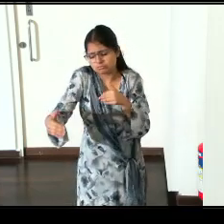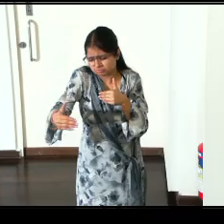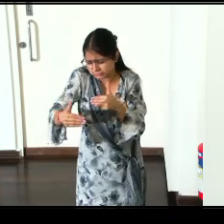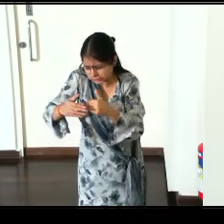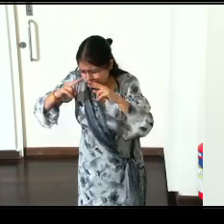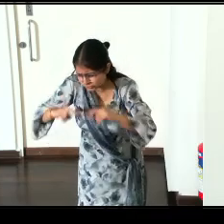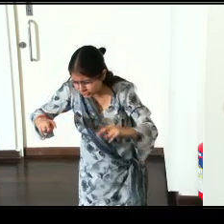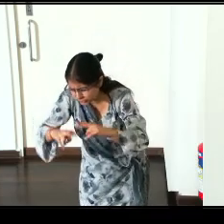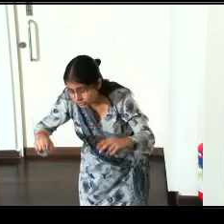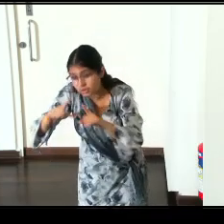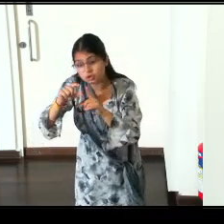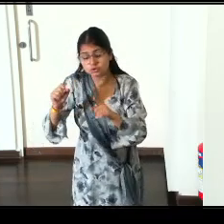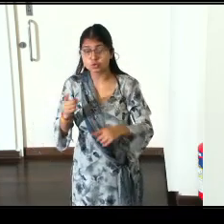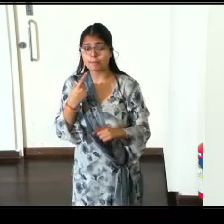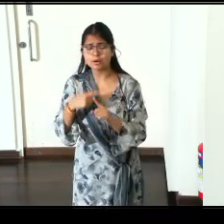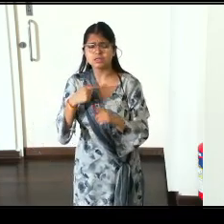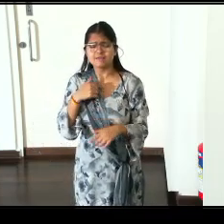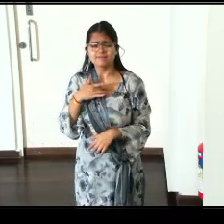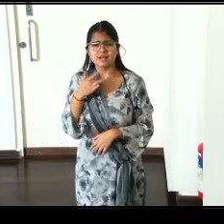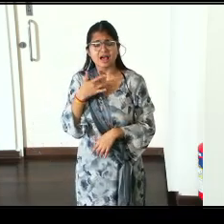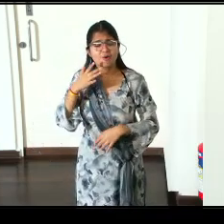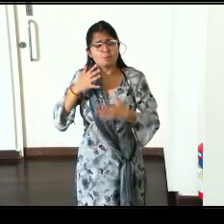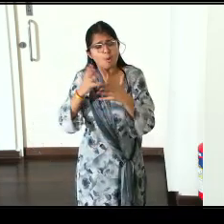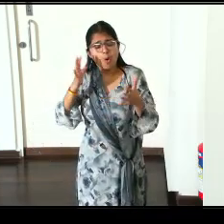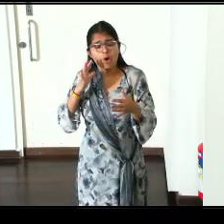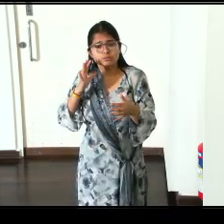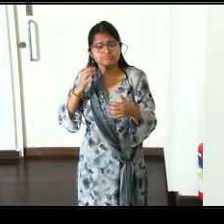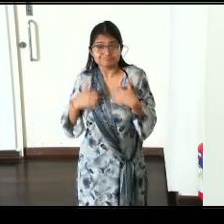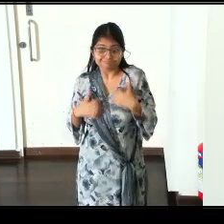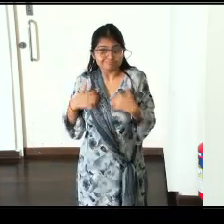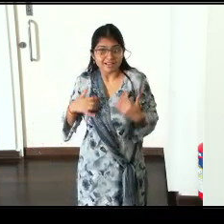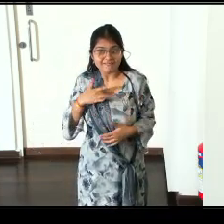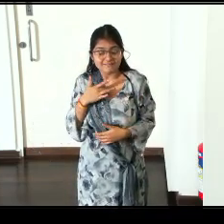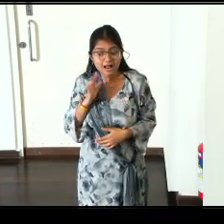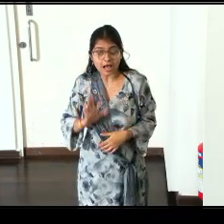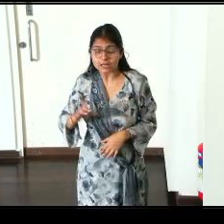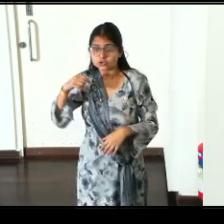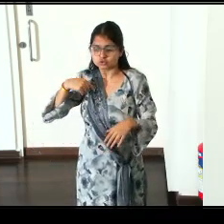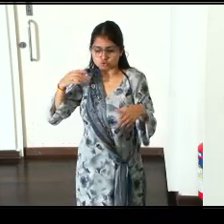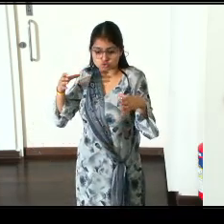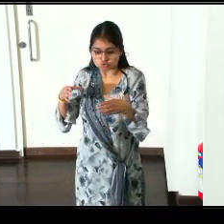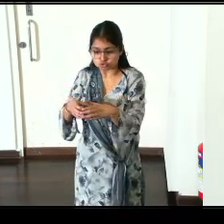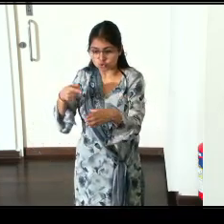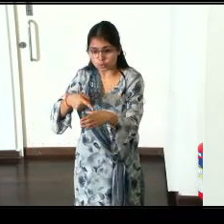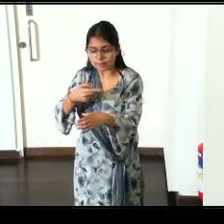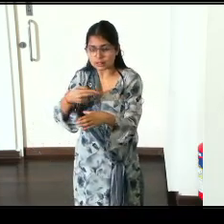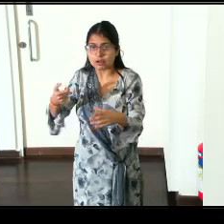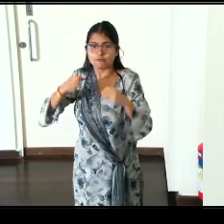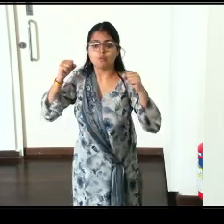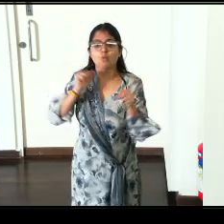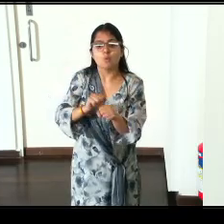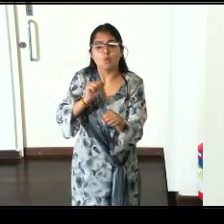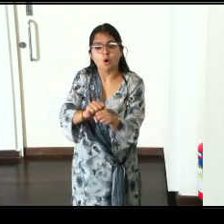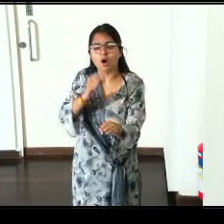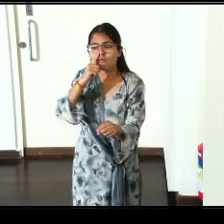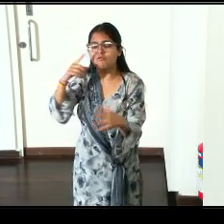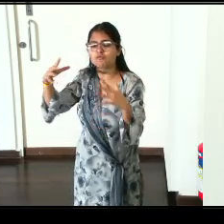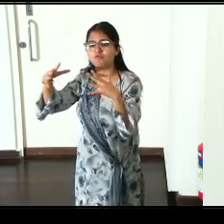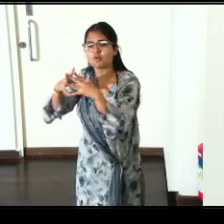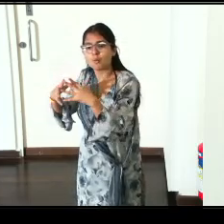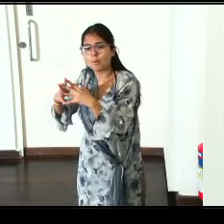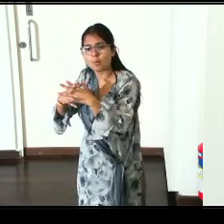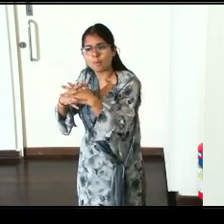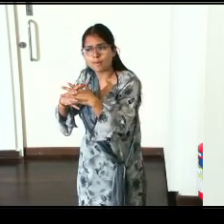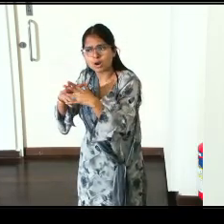it is very, very interesting that a group that was called a women's workers collective,